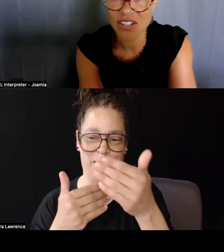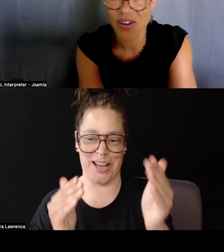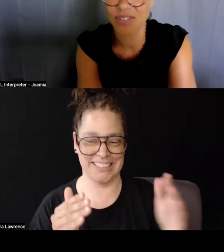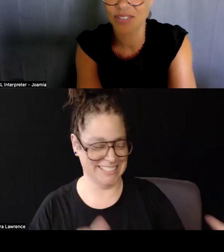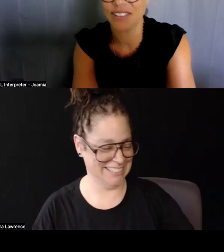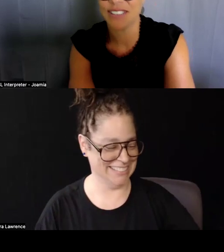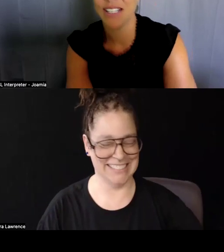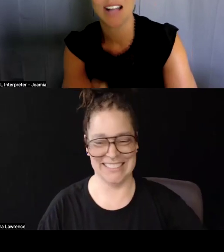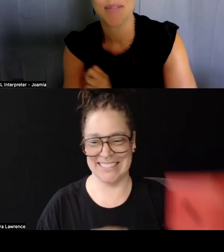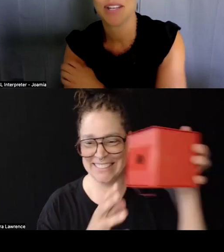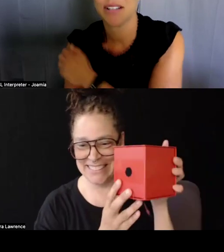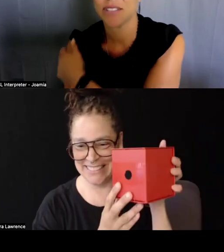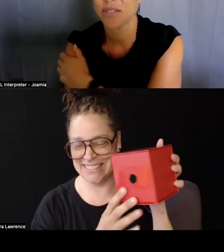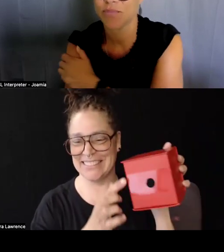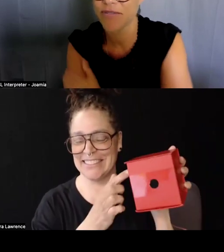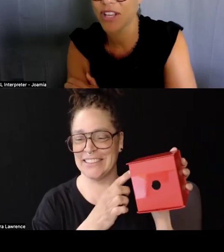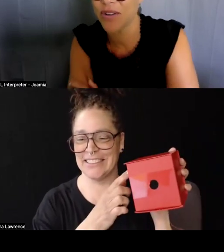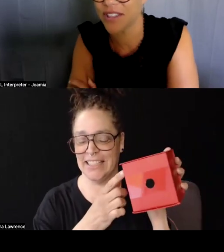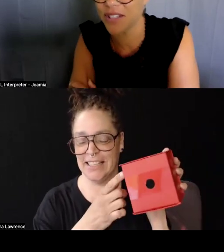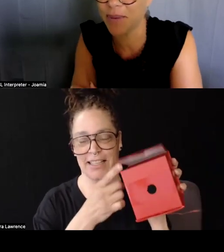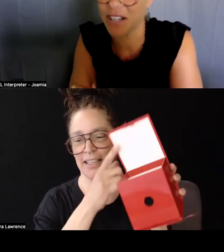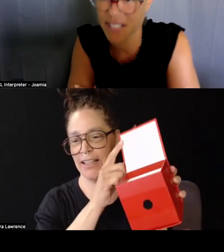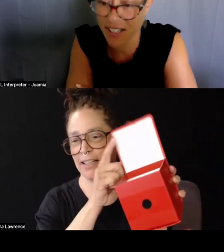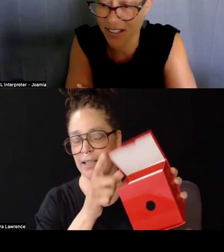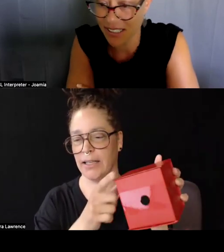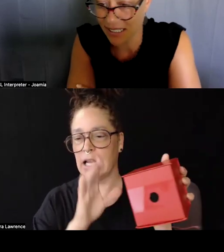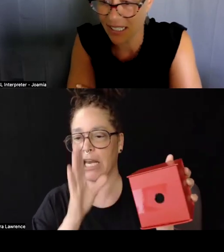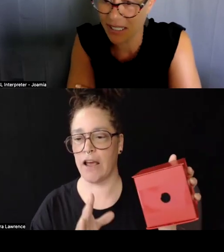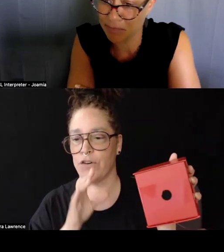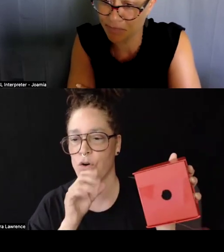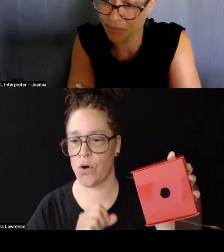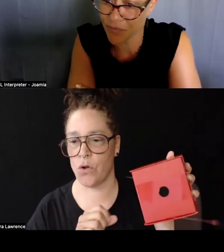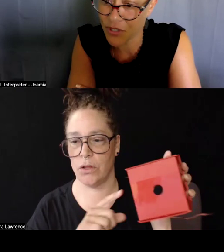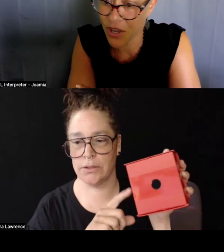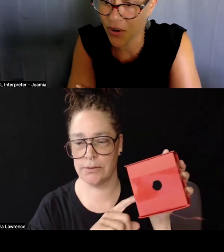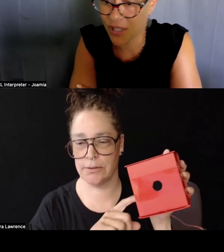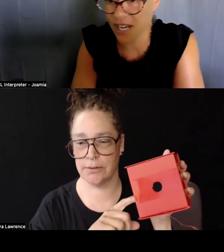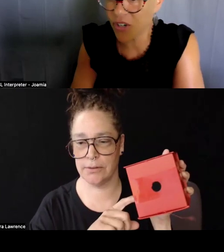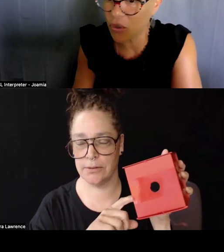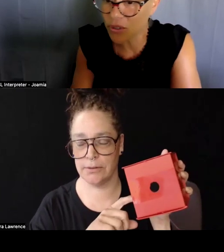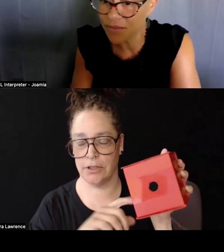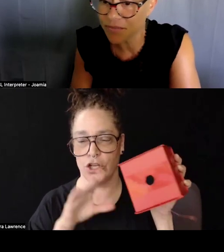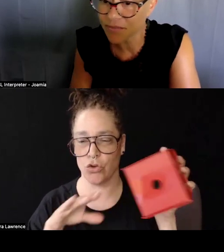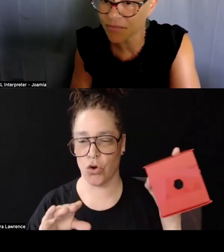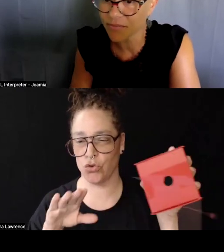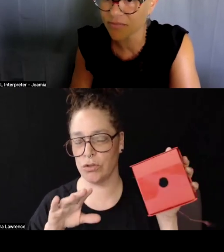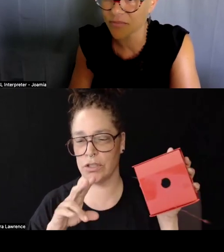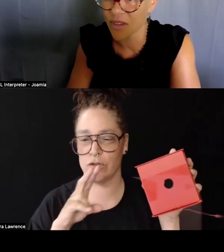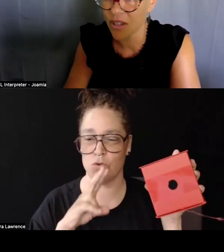Okay, so I'm gonna just briefly go into this box here. Um, so it's never old.